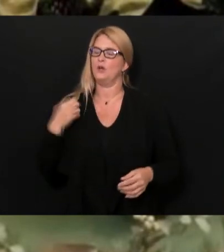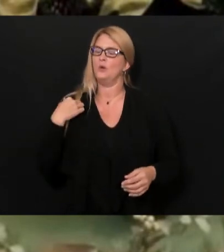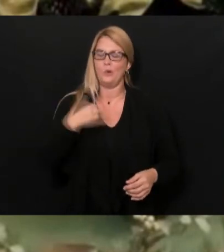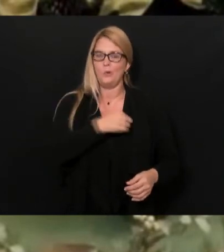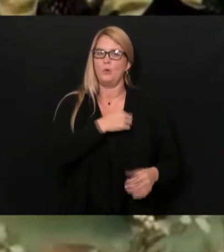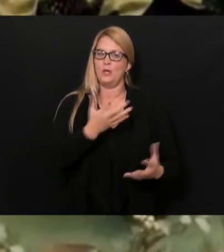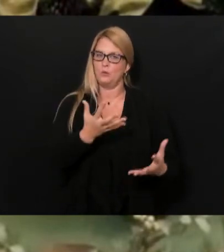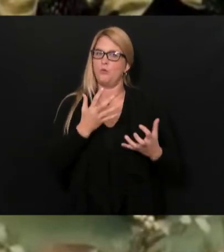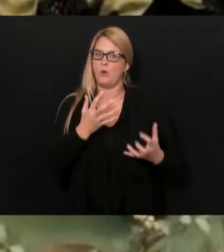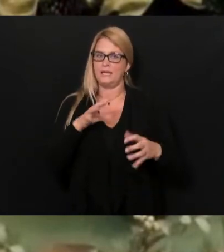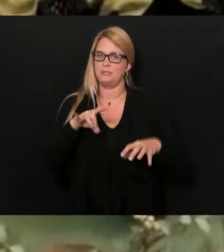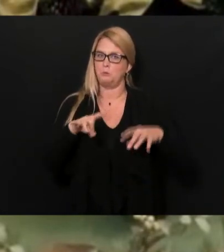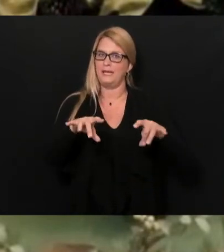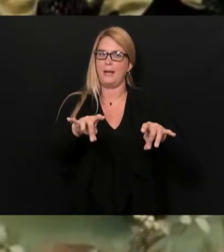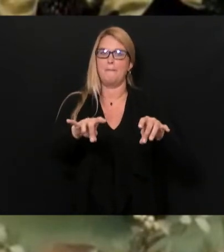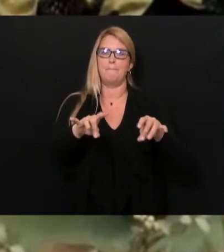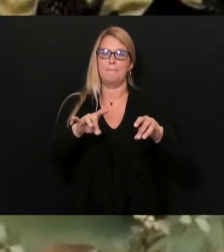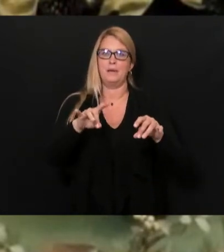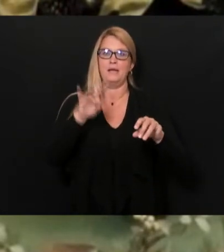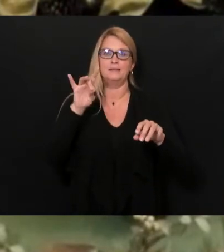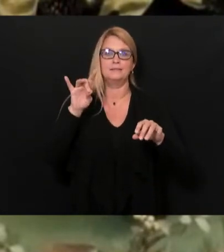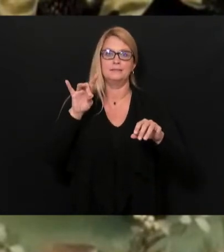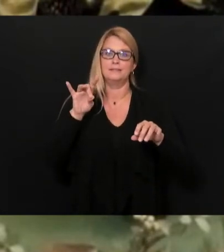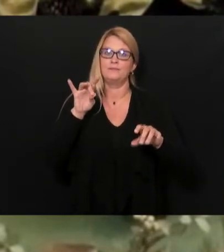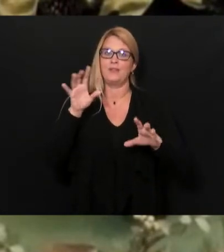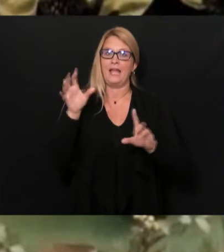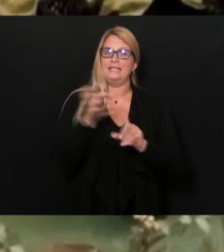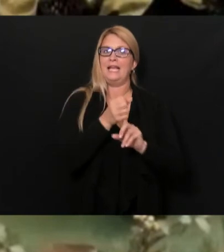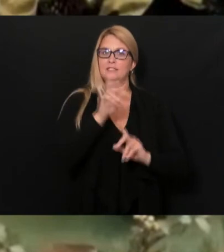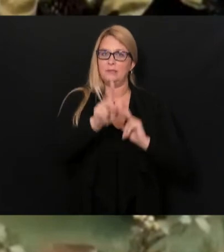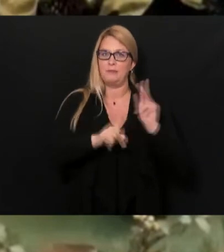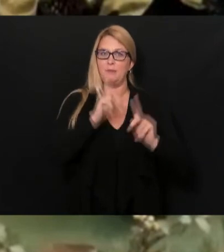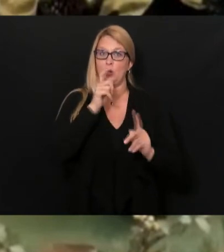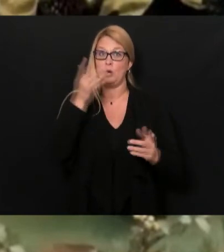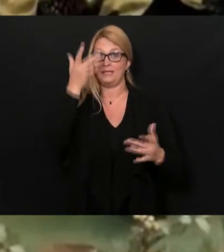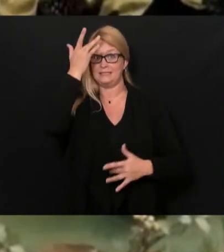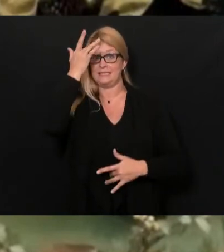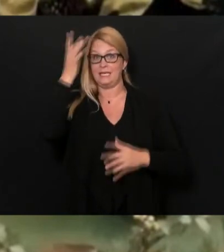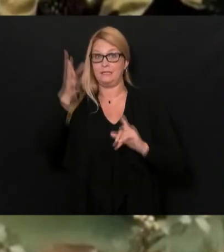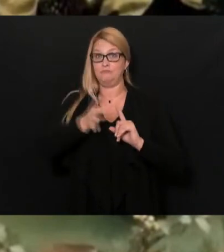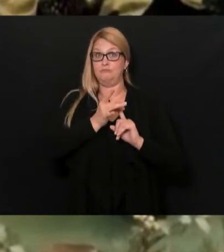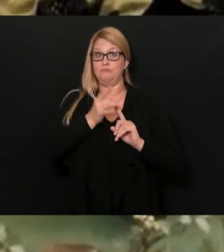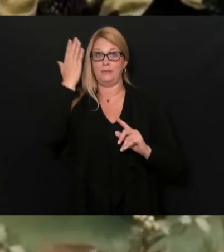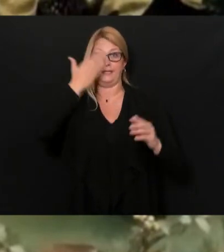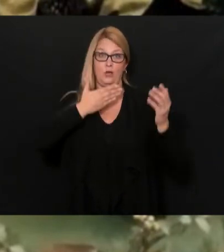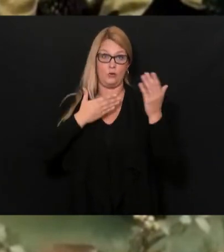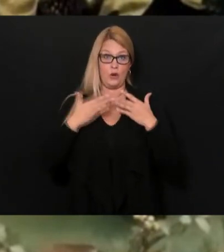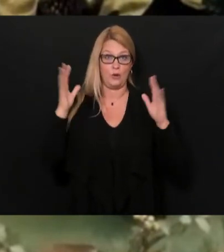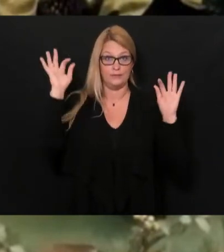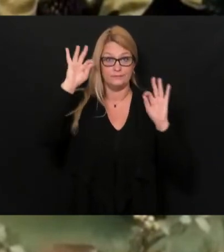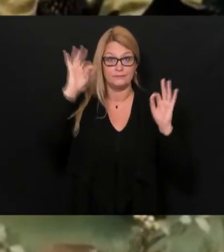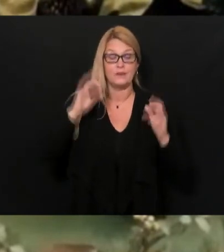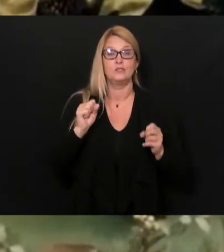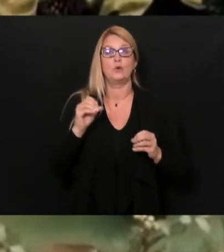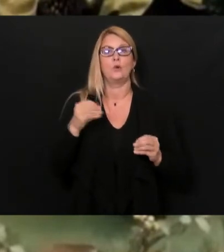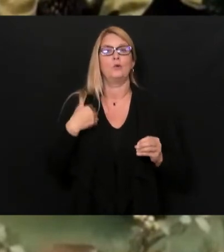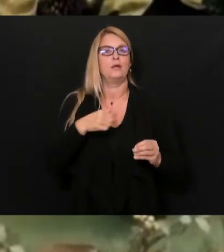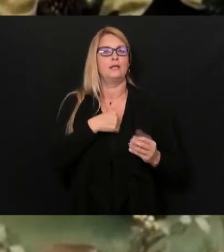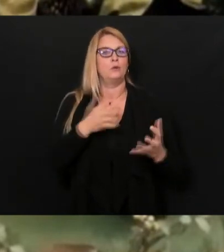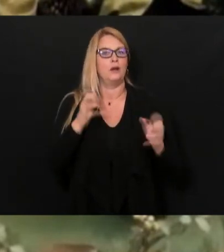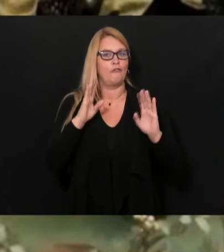to pick up those asymptomatic cases out there. So the governor's directed us to focus on